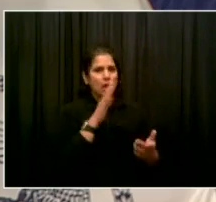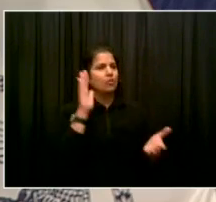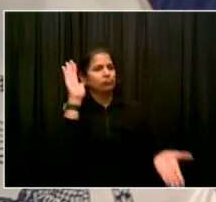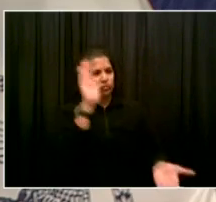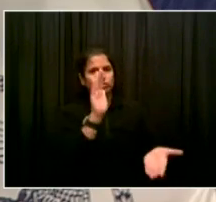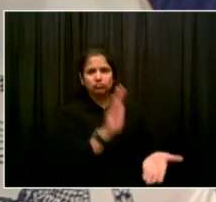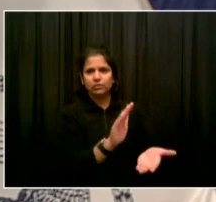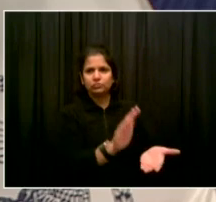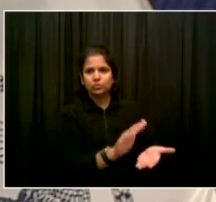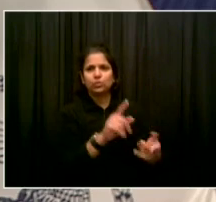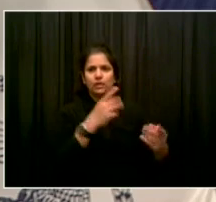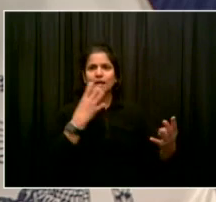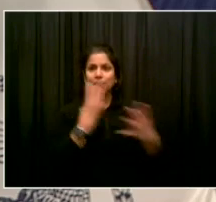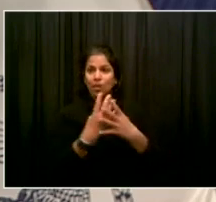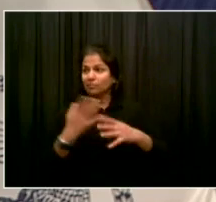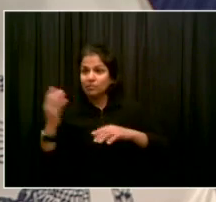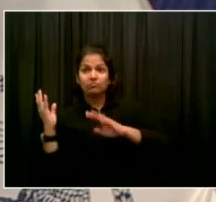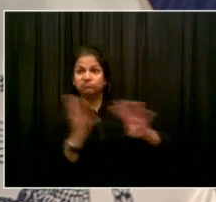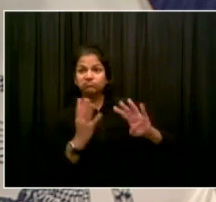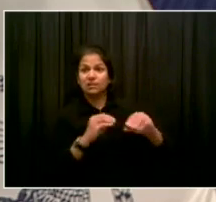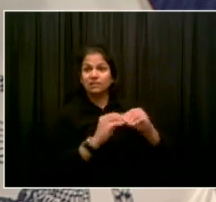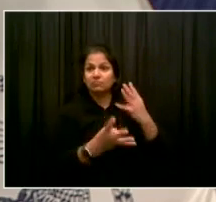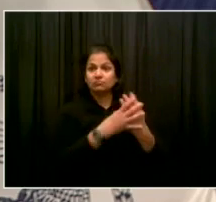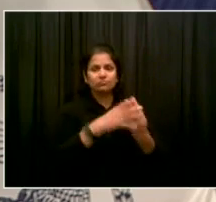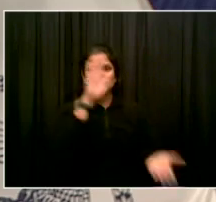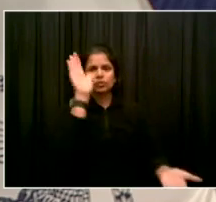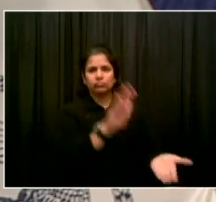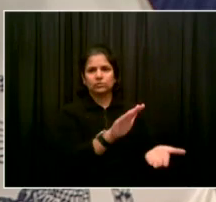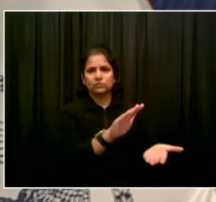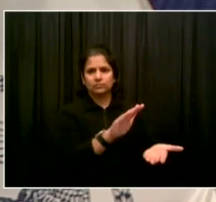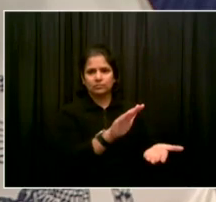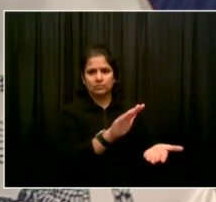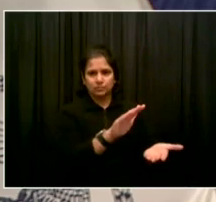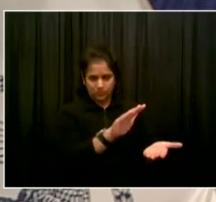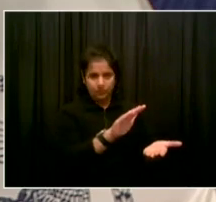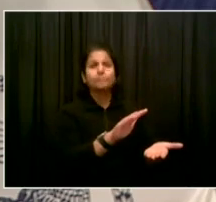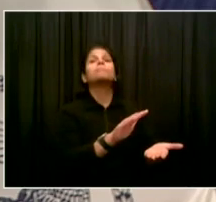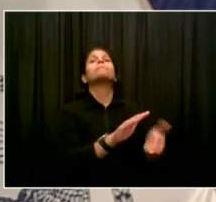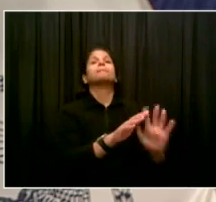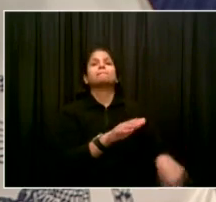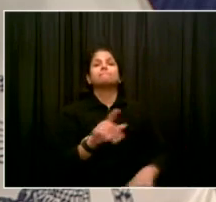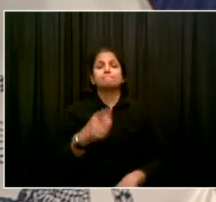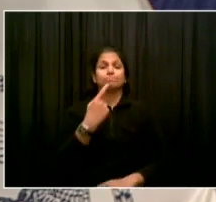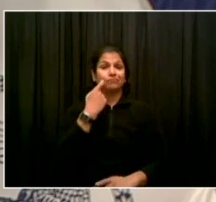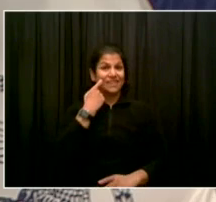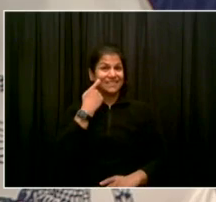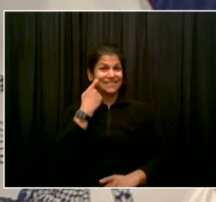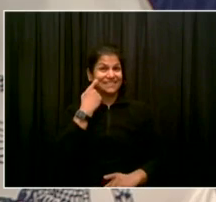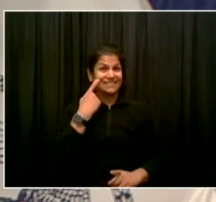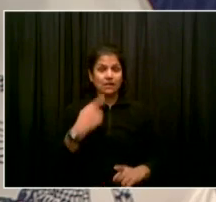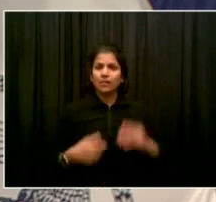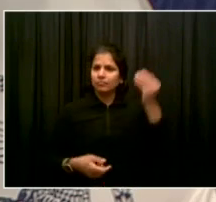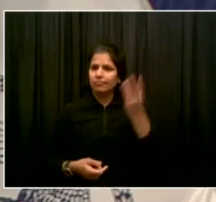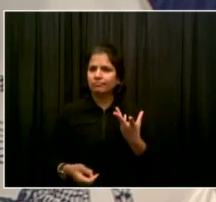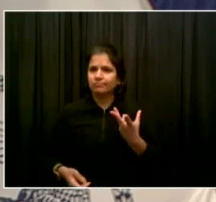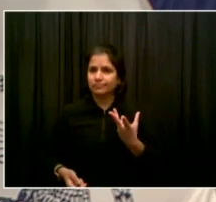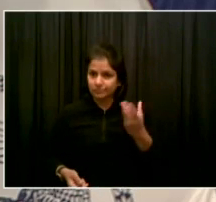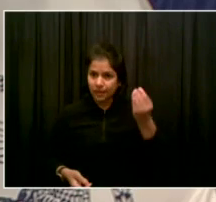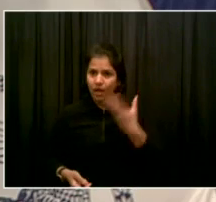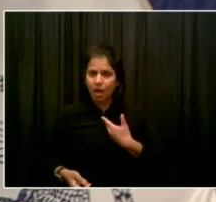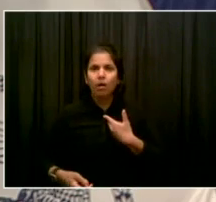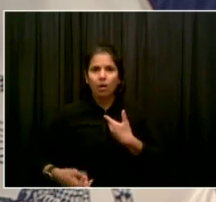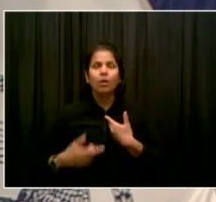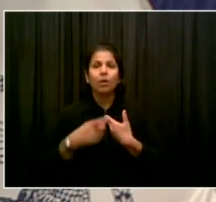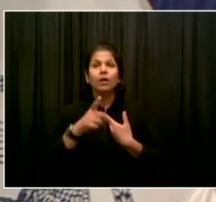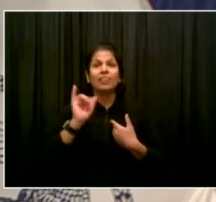And as of the information we got just in the last few hours, even though there has been a number of cases, there have not been hospitalizations. And that's what